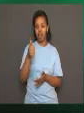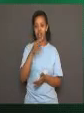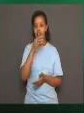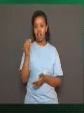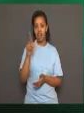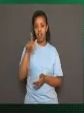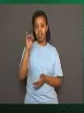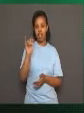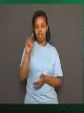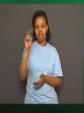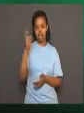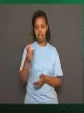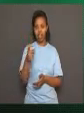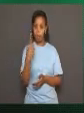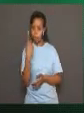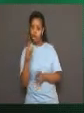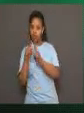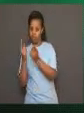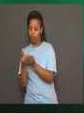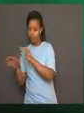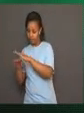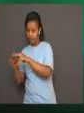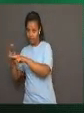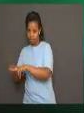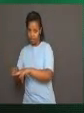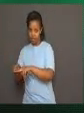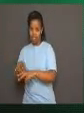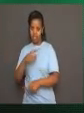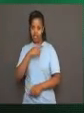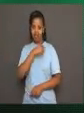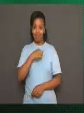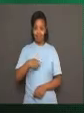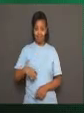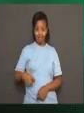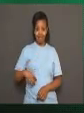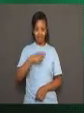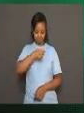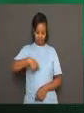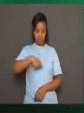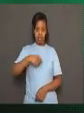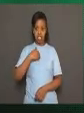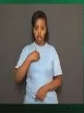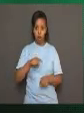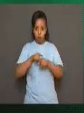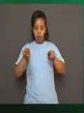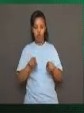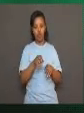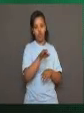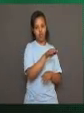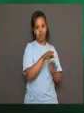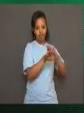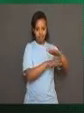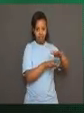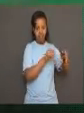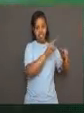in one category and the tiger in another. If so, well